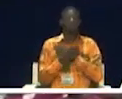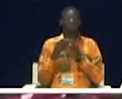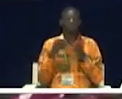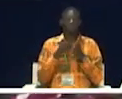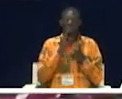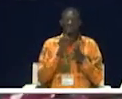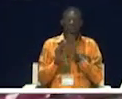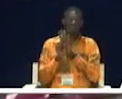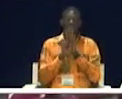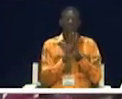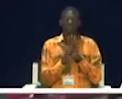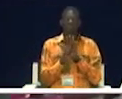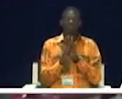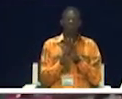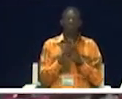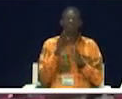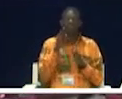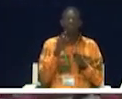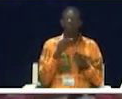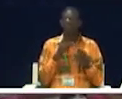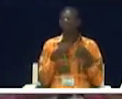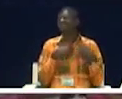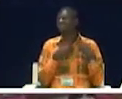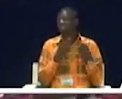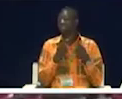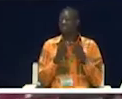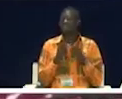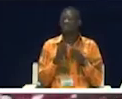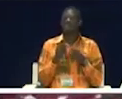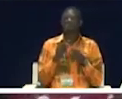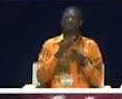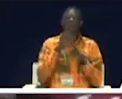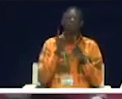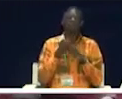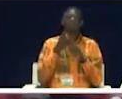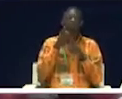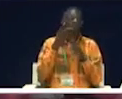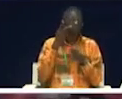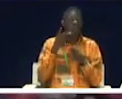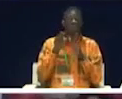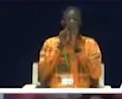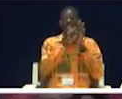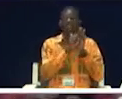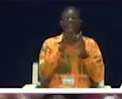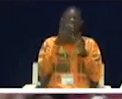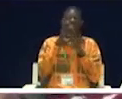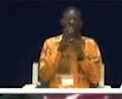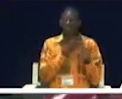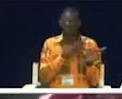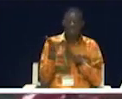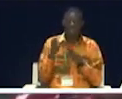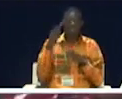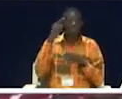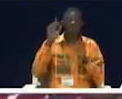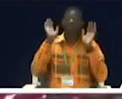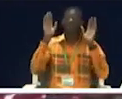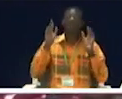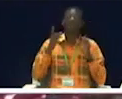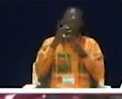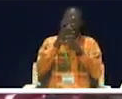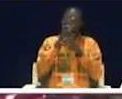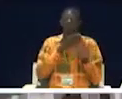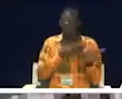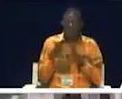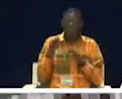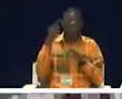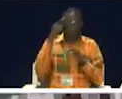Can I prophesy? You have been seeing signs in your life. Get ready for wonders. Oh, come on. I said, get ready for